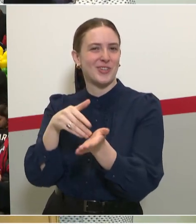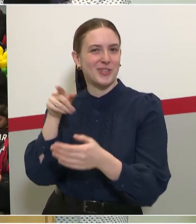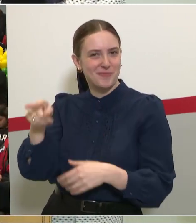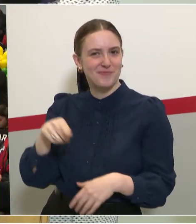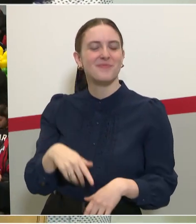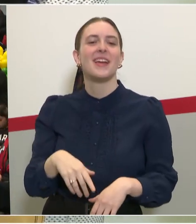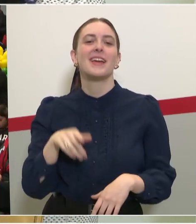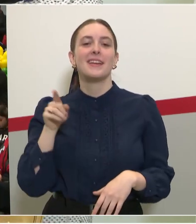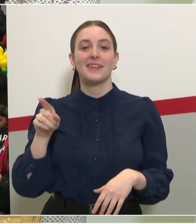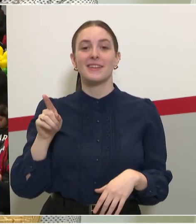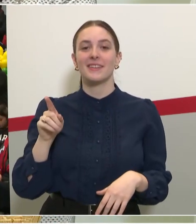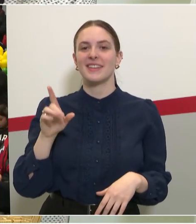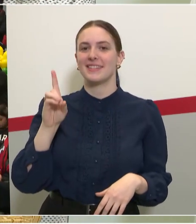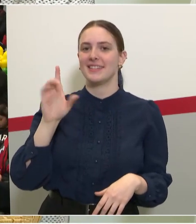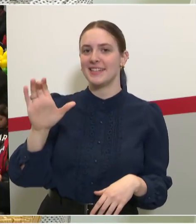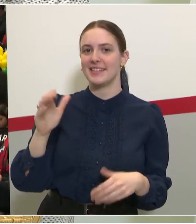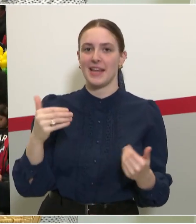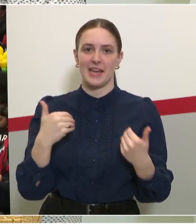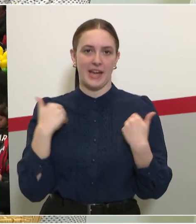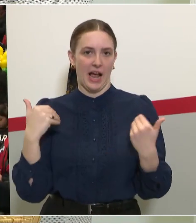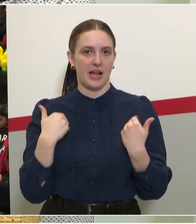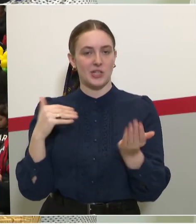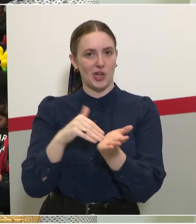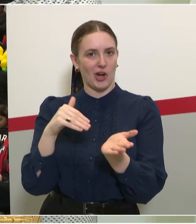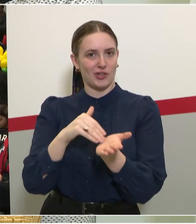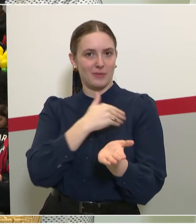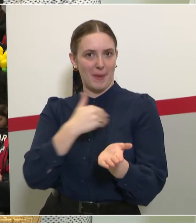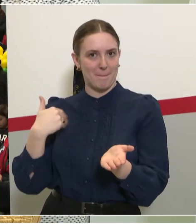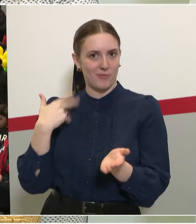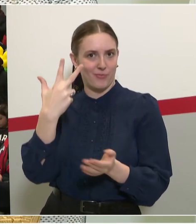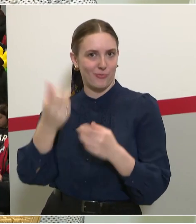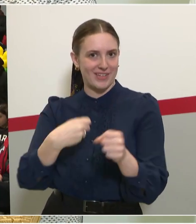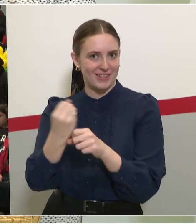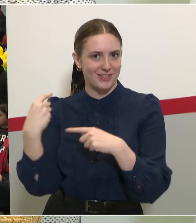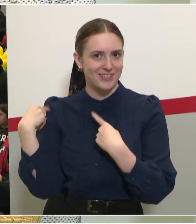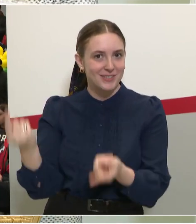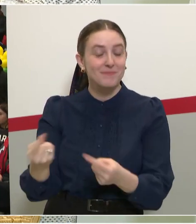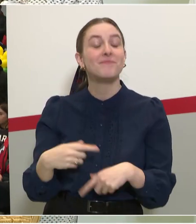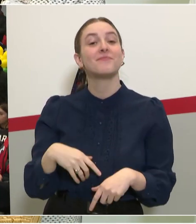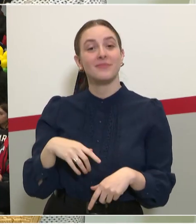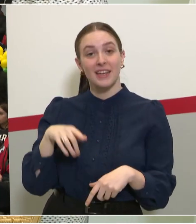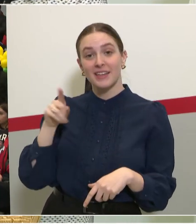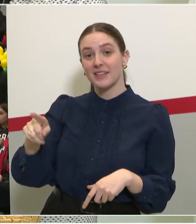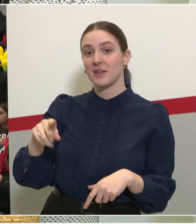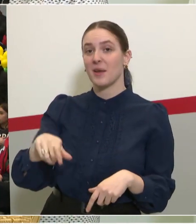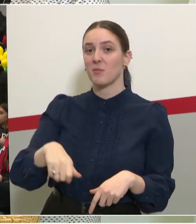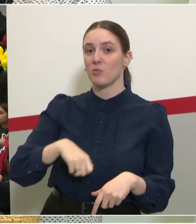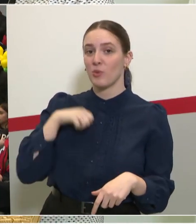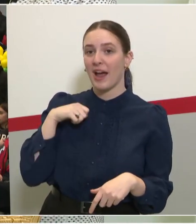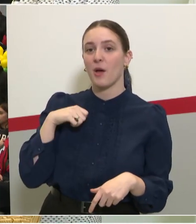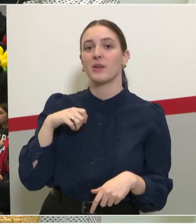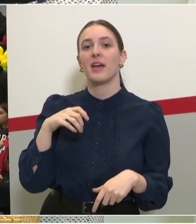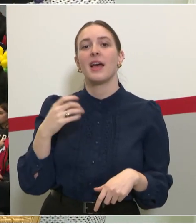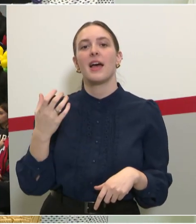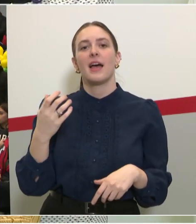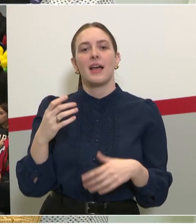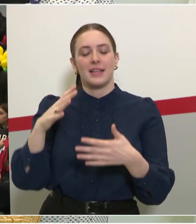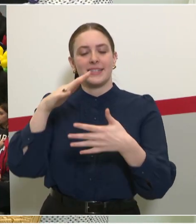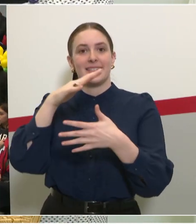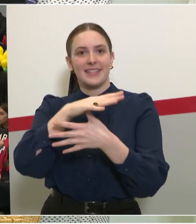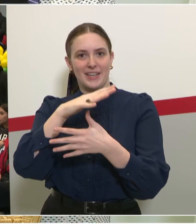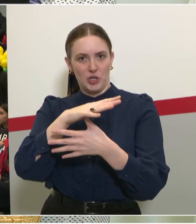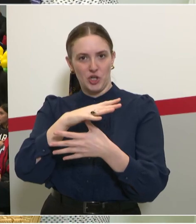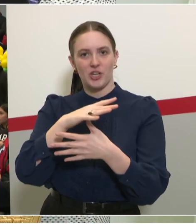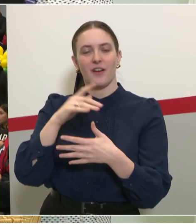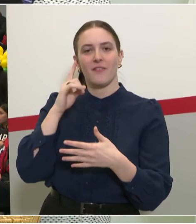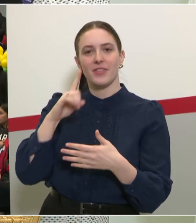a DC Young Doctors member for 3 years. He is a proud senior of the School Without